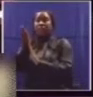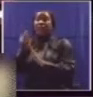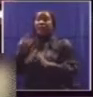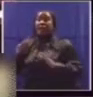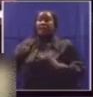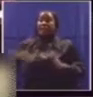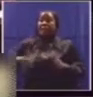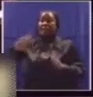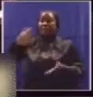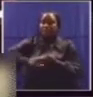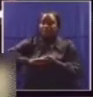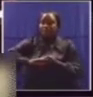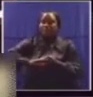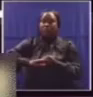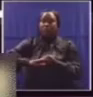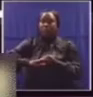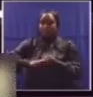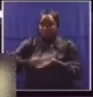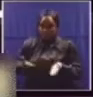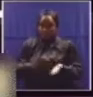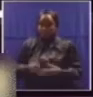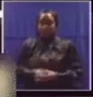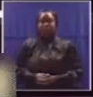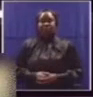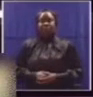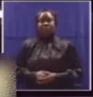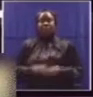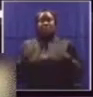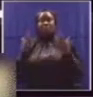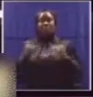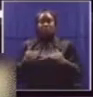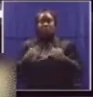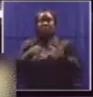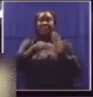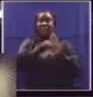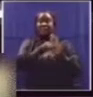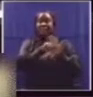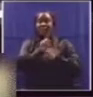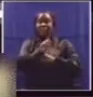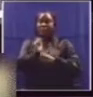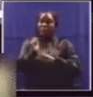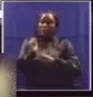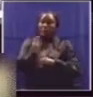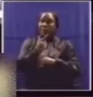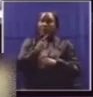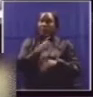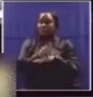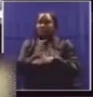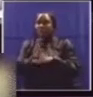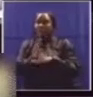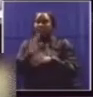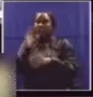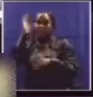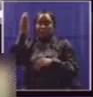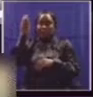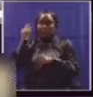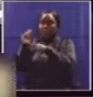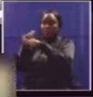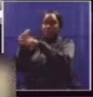the end of the calendar year. Another major injustice is that almost all healthcare professionals are trained at the expense of